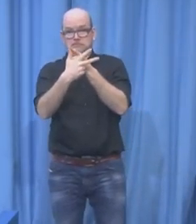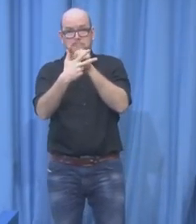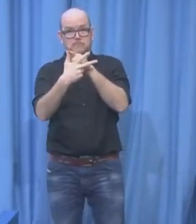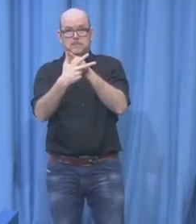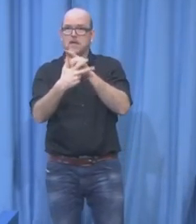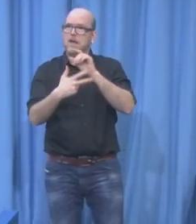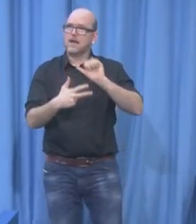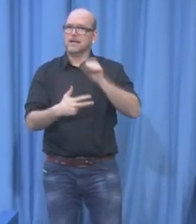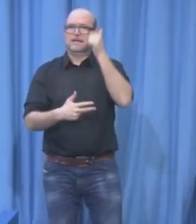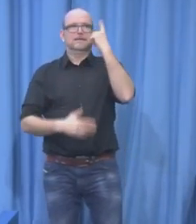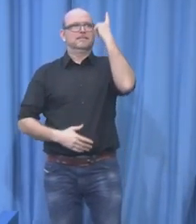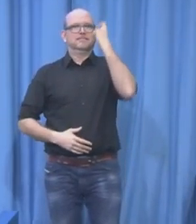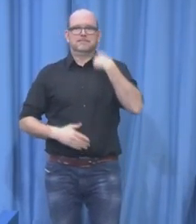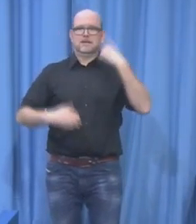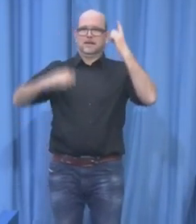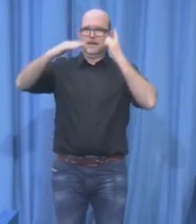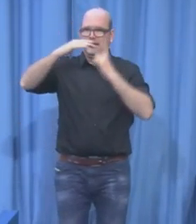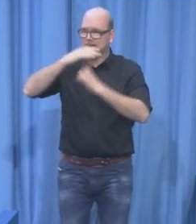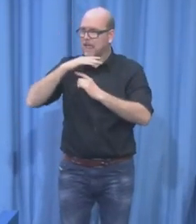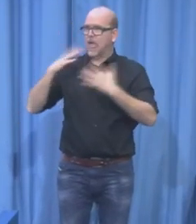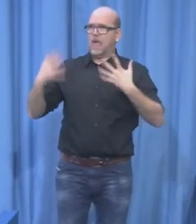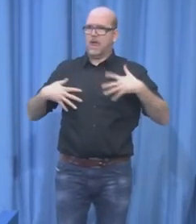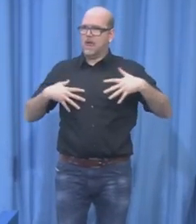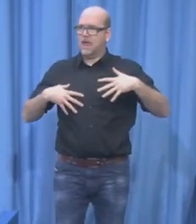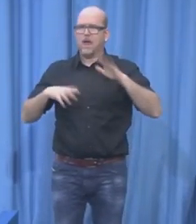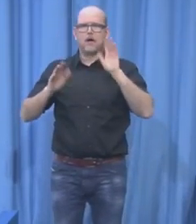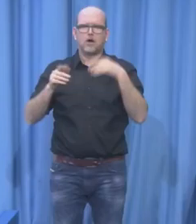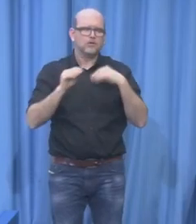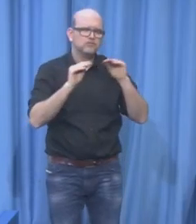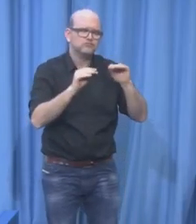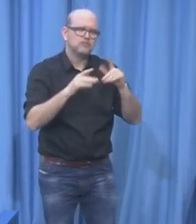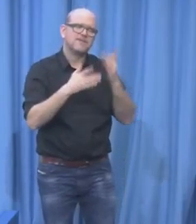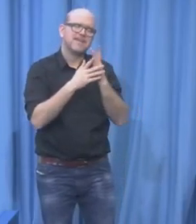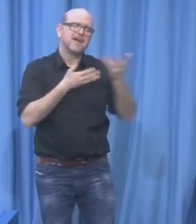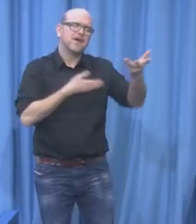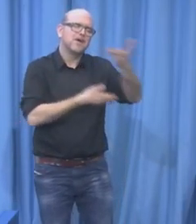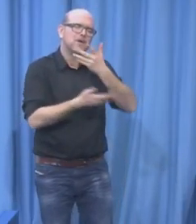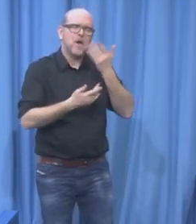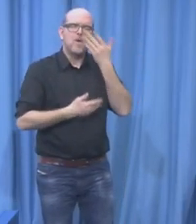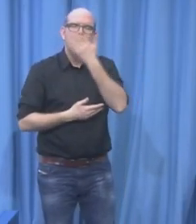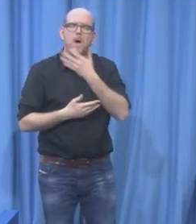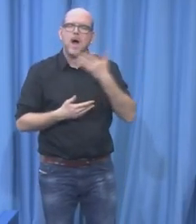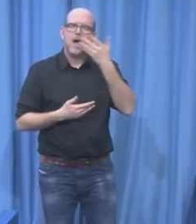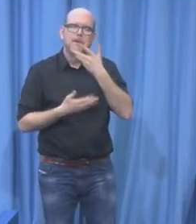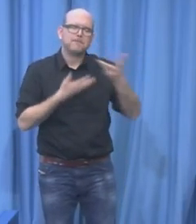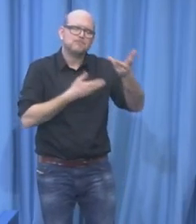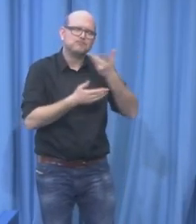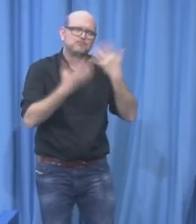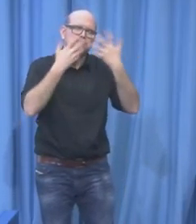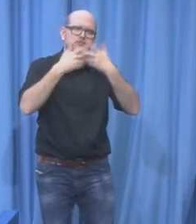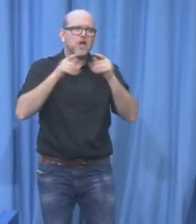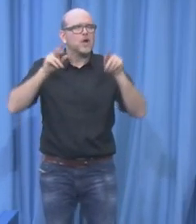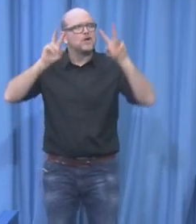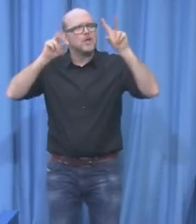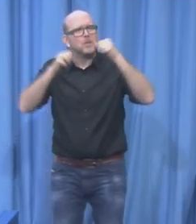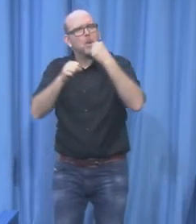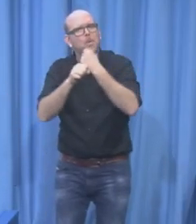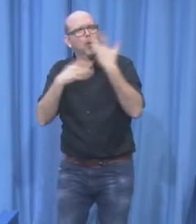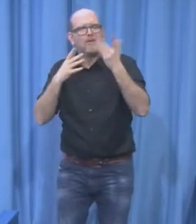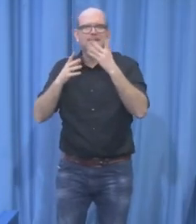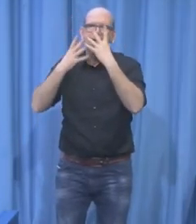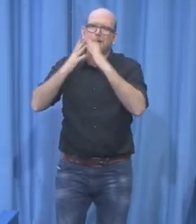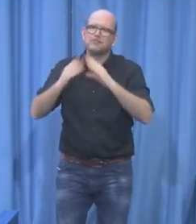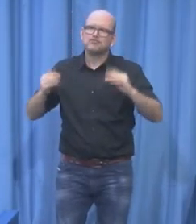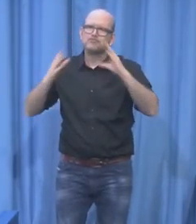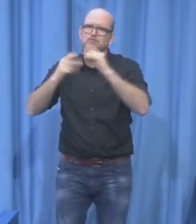People do 4 hours per day, 4.5 hours now actually, 4.5 hours per day on the shop floor, working in the departments.